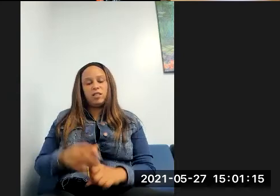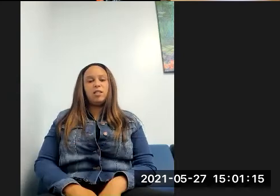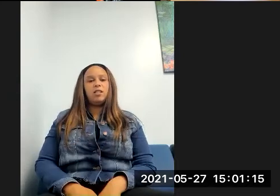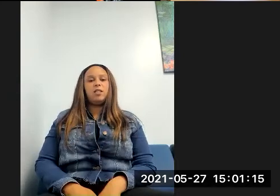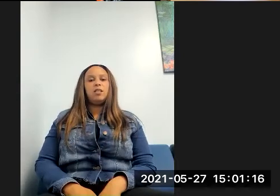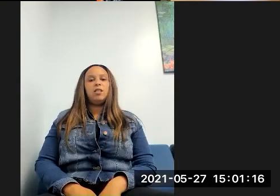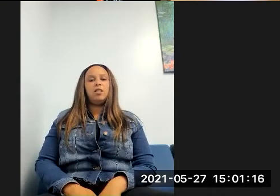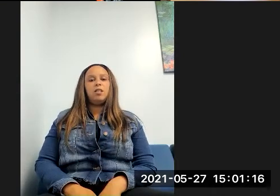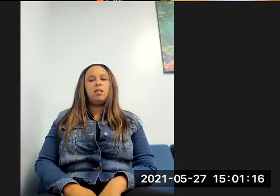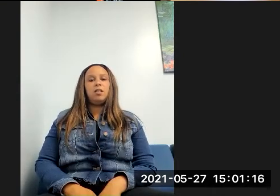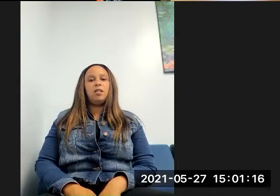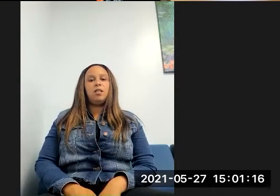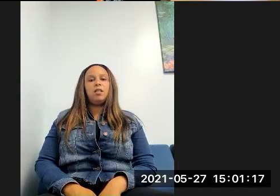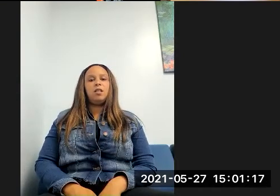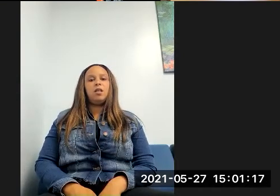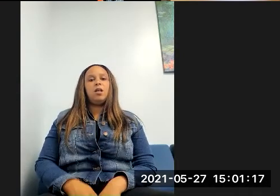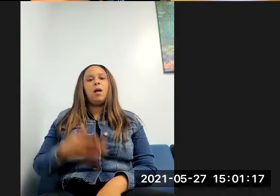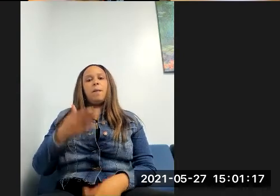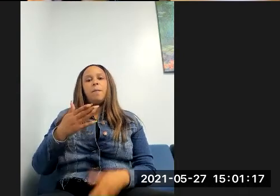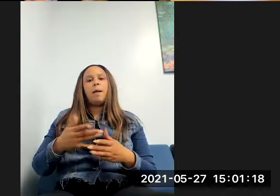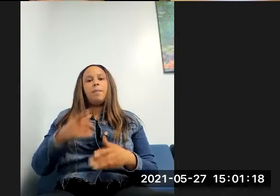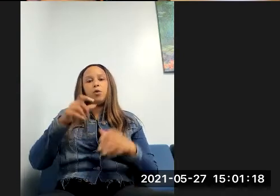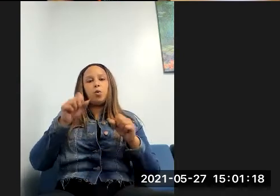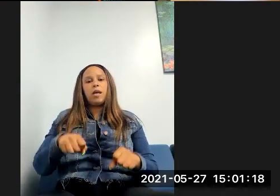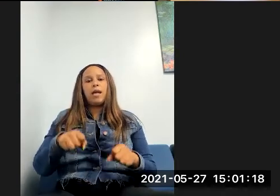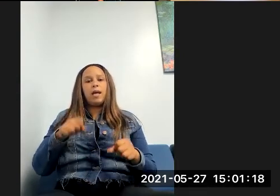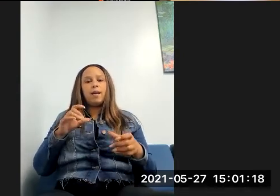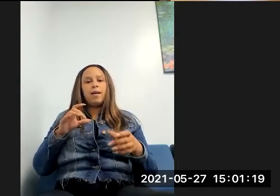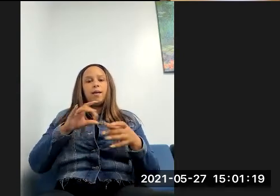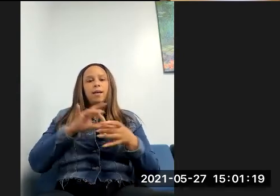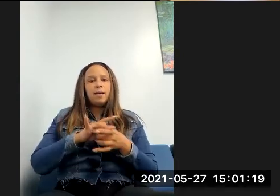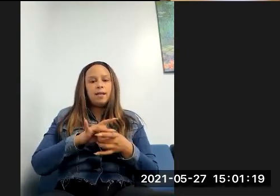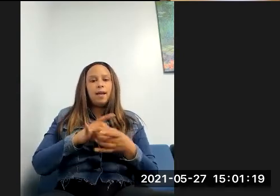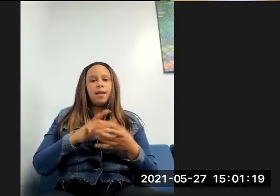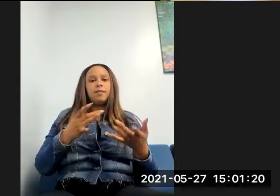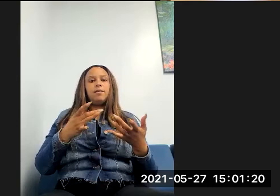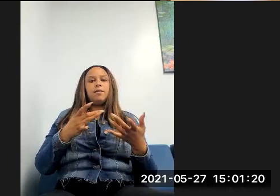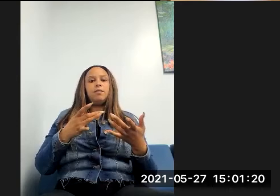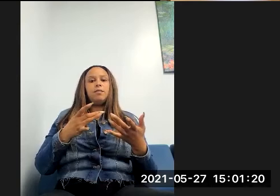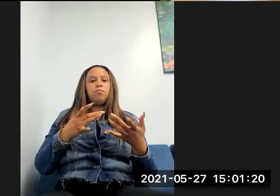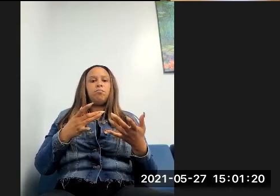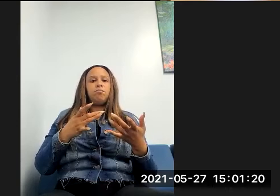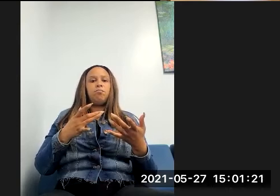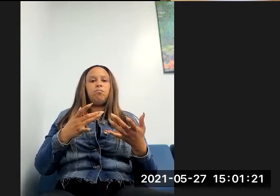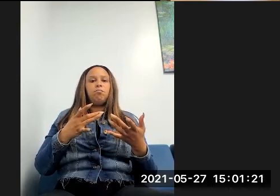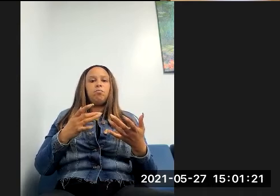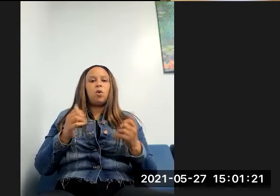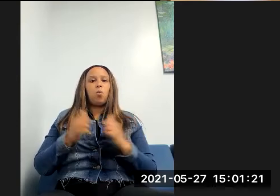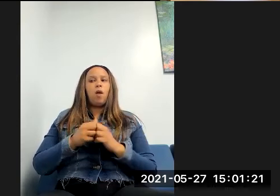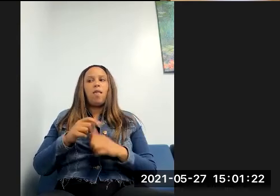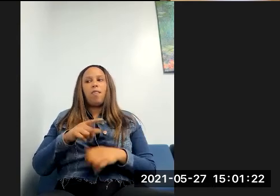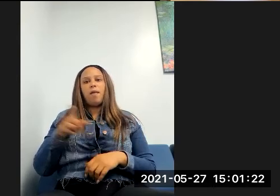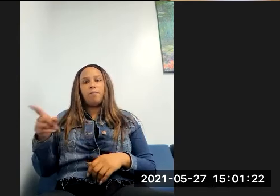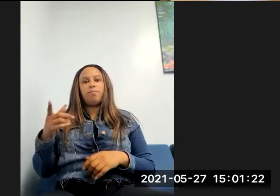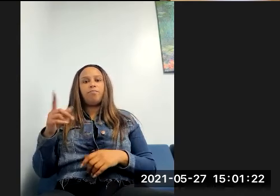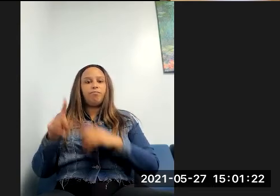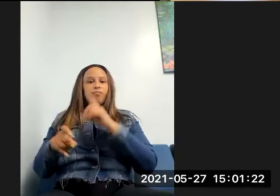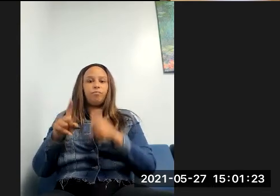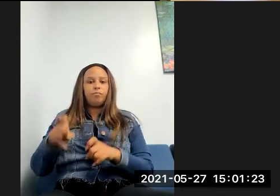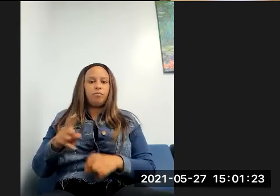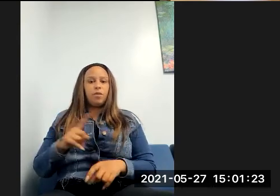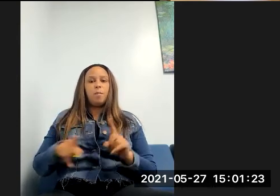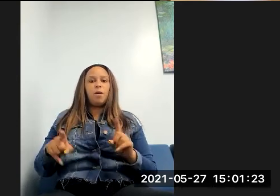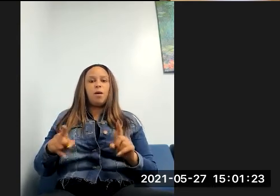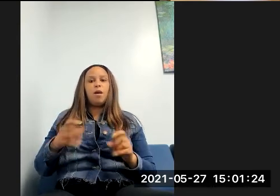We can connect and maybe get some responses and get them out if you want to do that. Yeah, we could do that. Hey, people are also asking